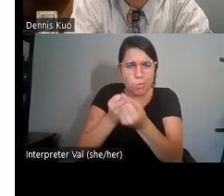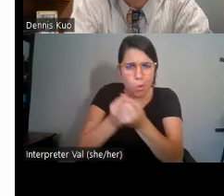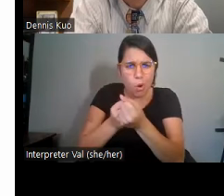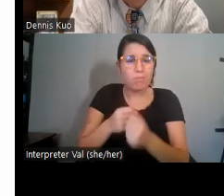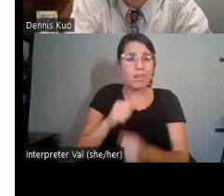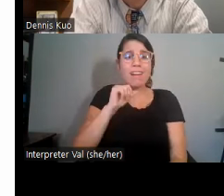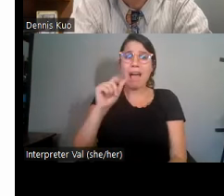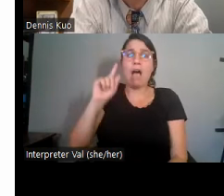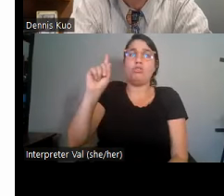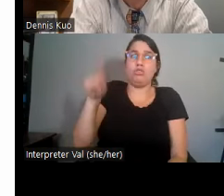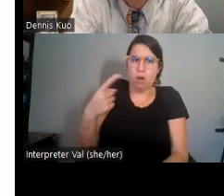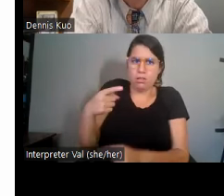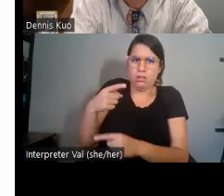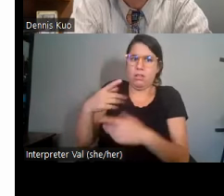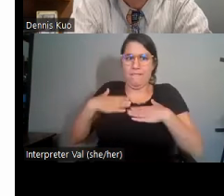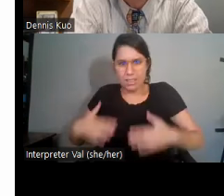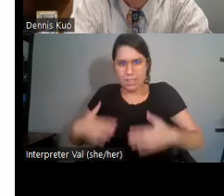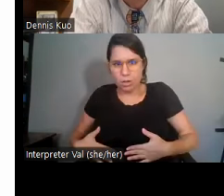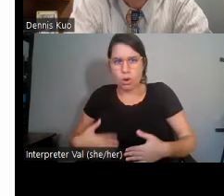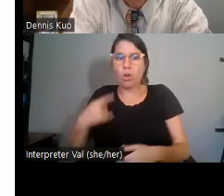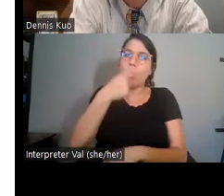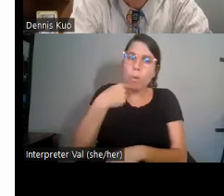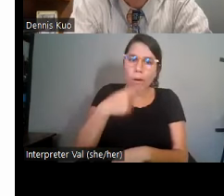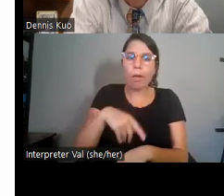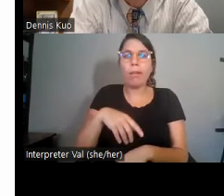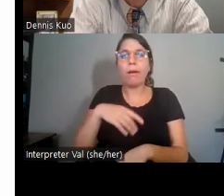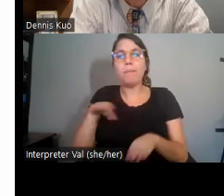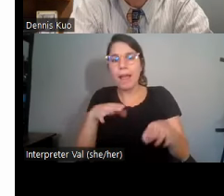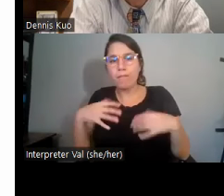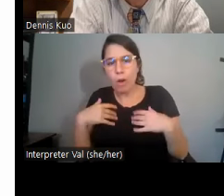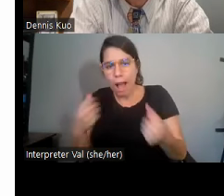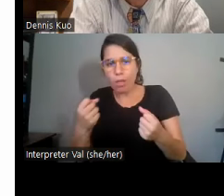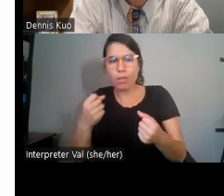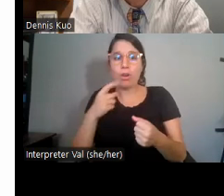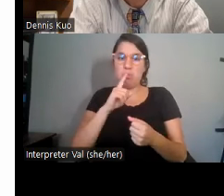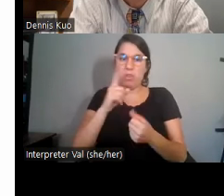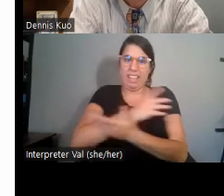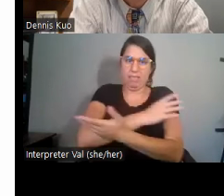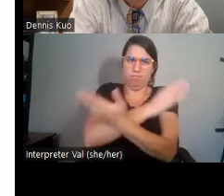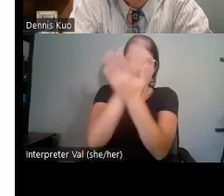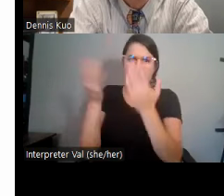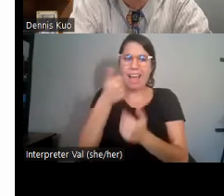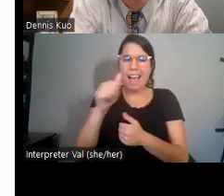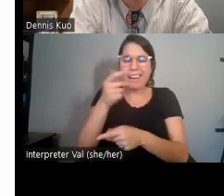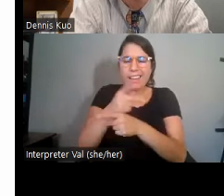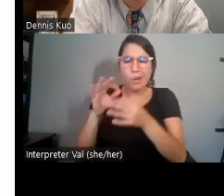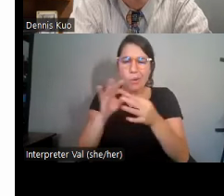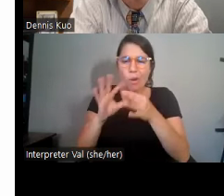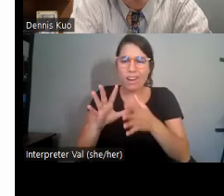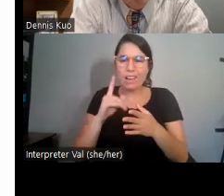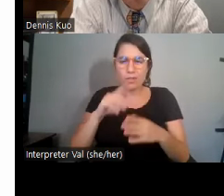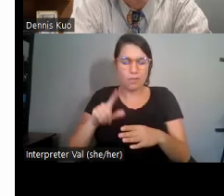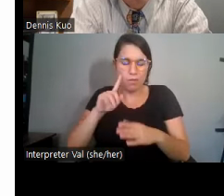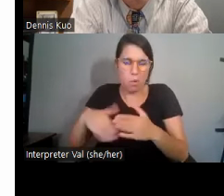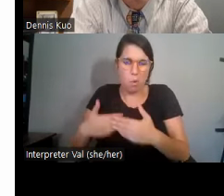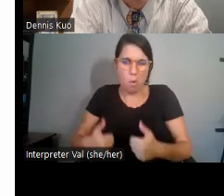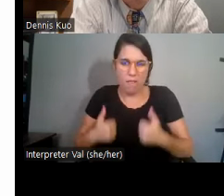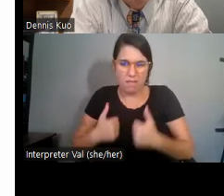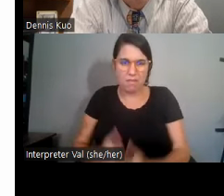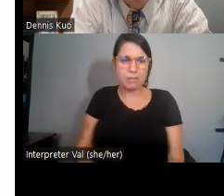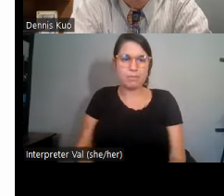behavioral health providers, home and community-based supports, and care coordination throughout the life course. With the principles that